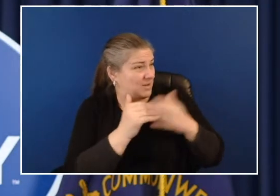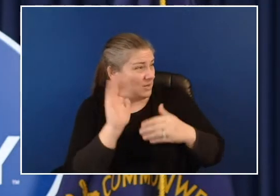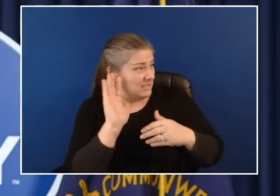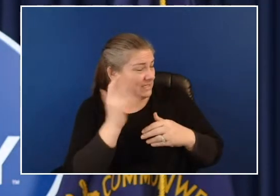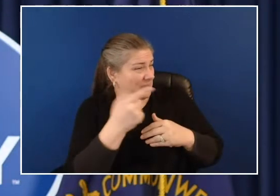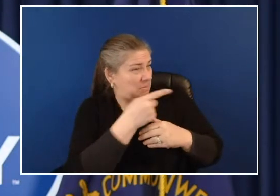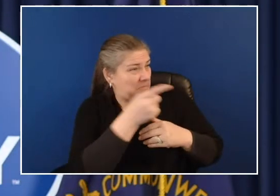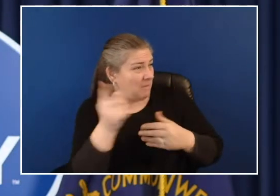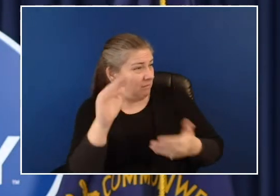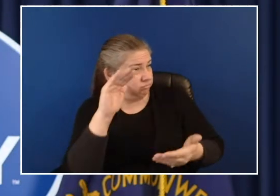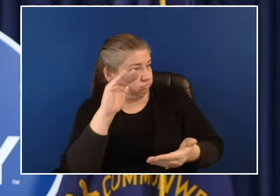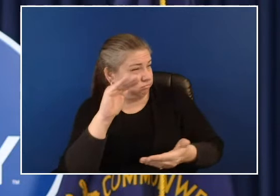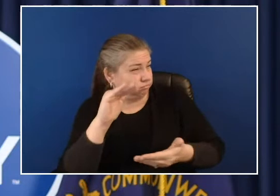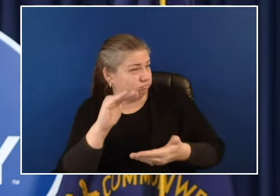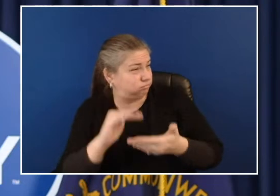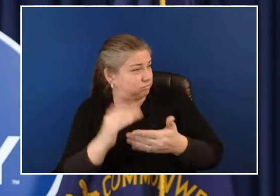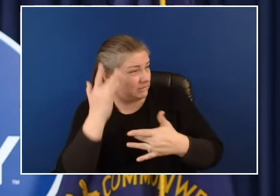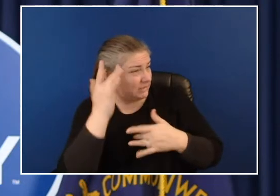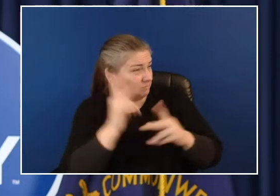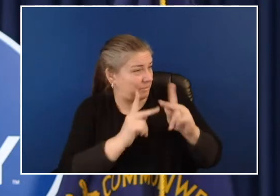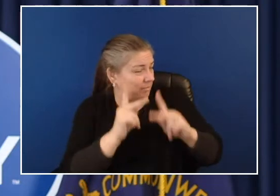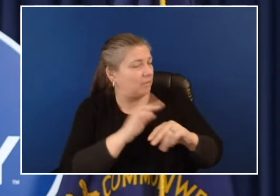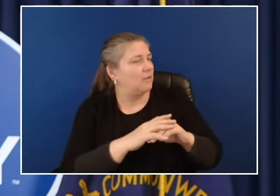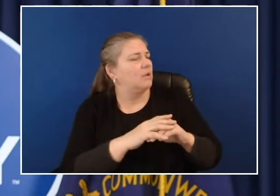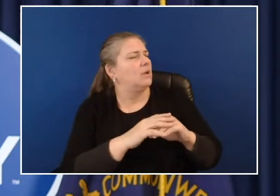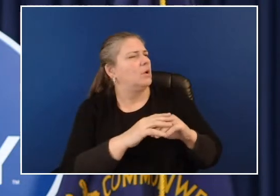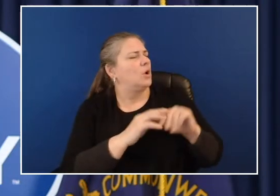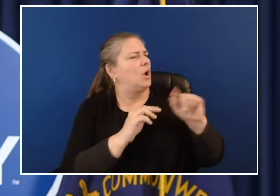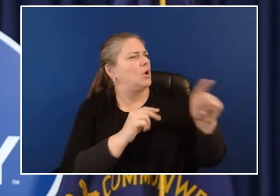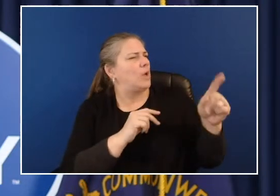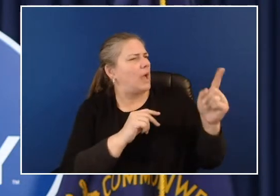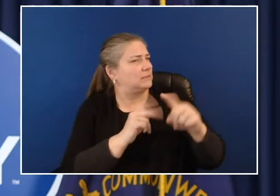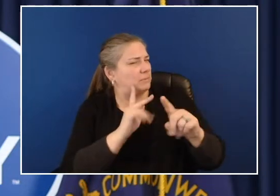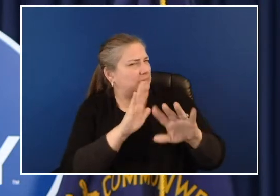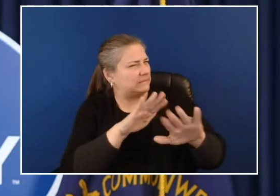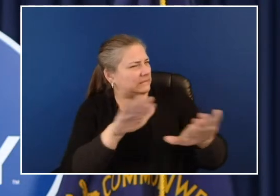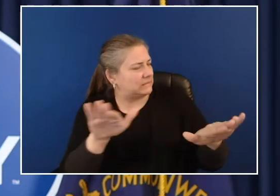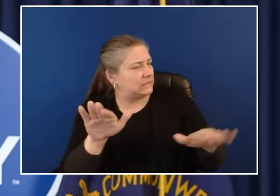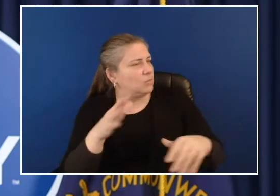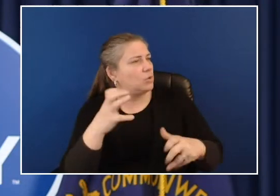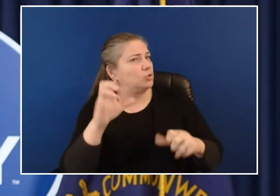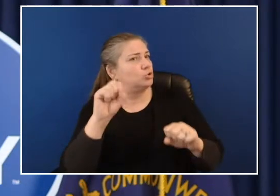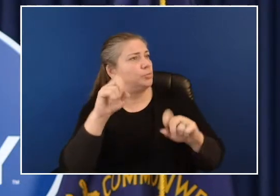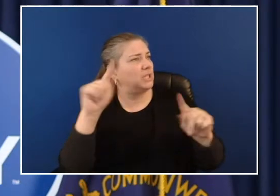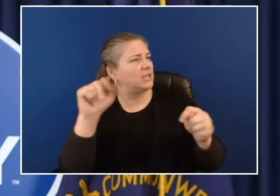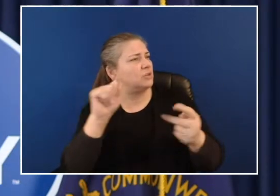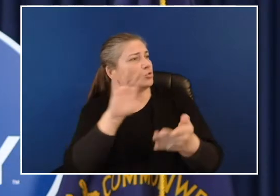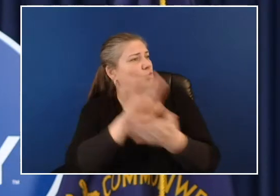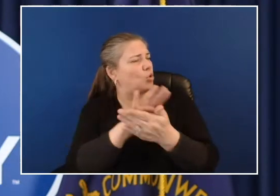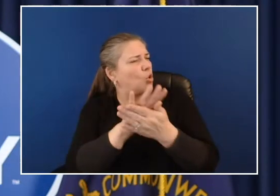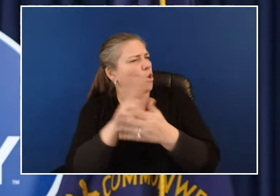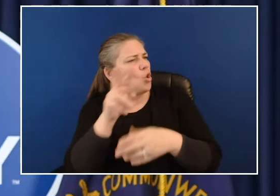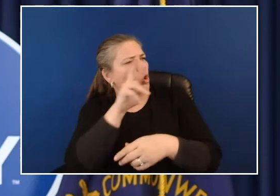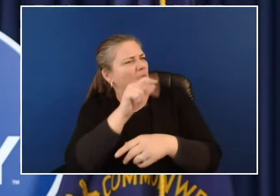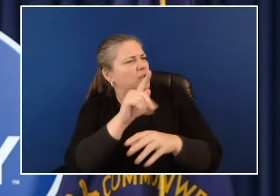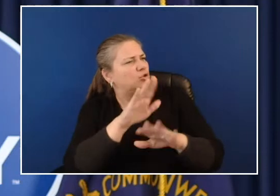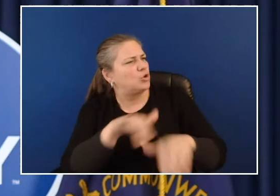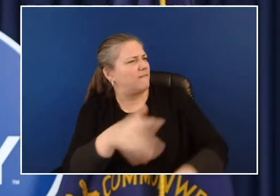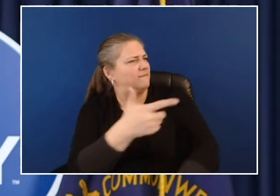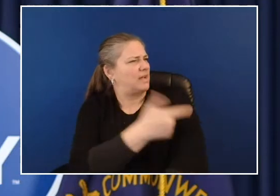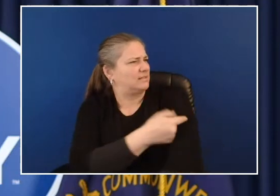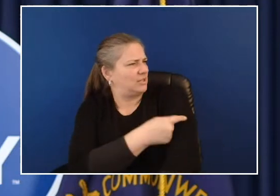numbers lately. And you asked superintendents to look at the child vaccination rate in addition to other